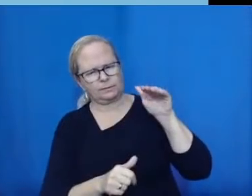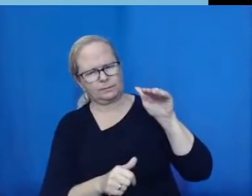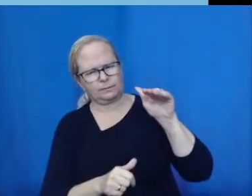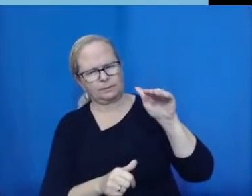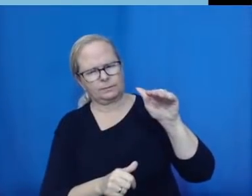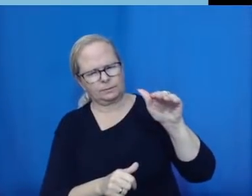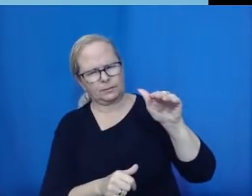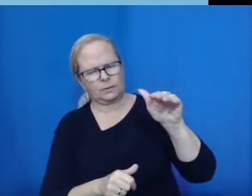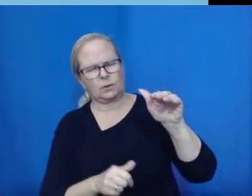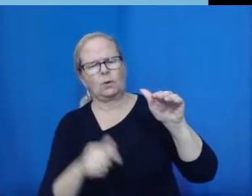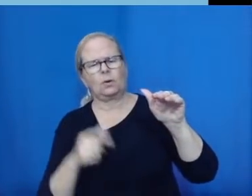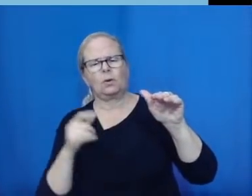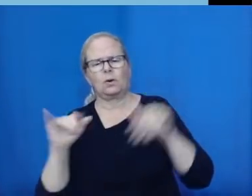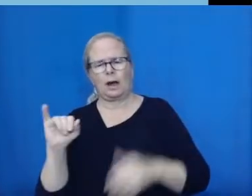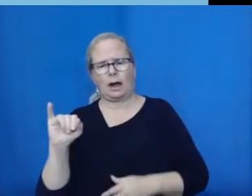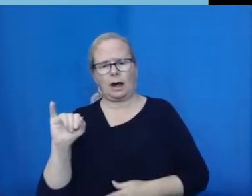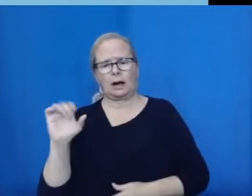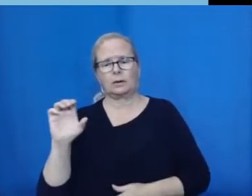the peak, which I believe was